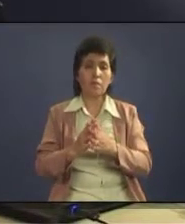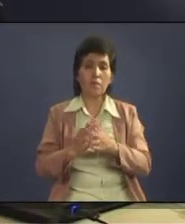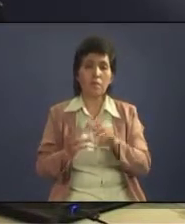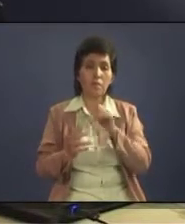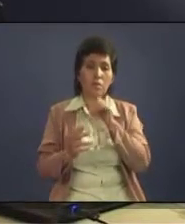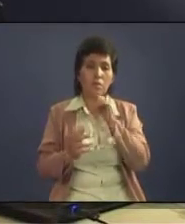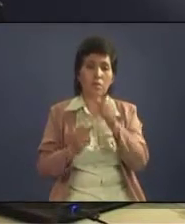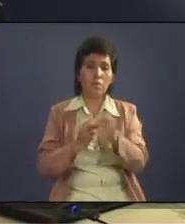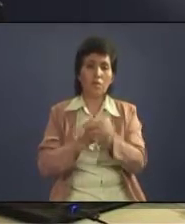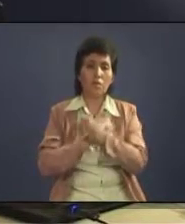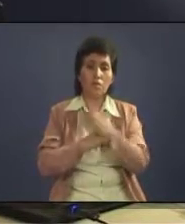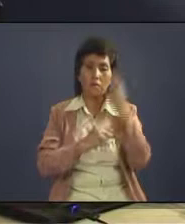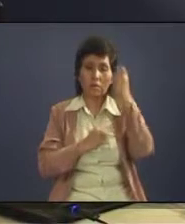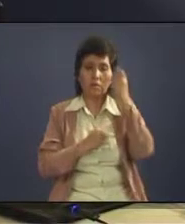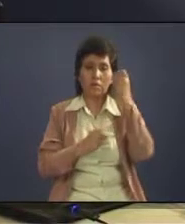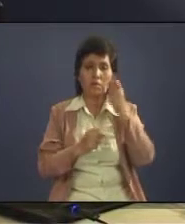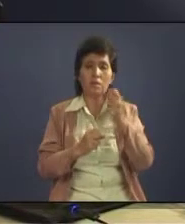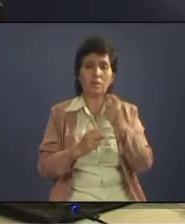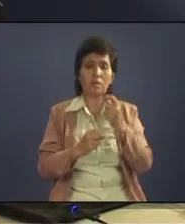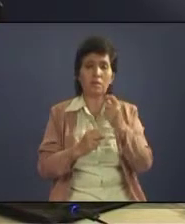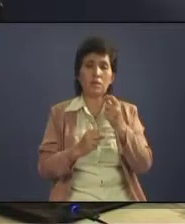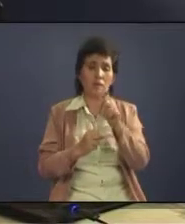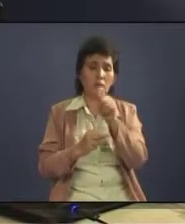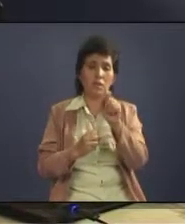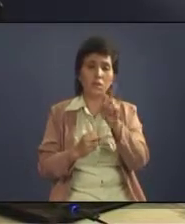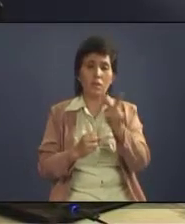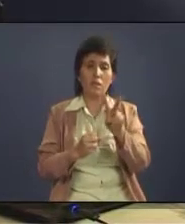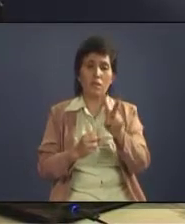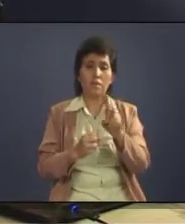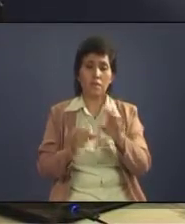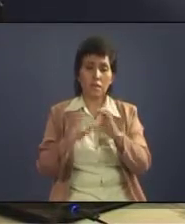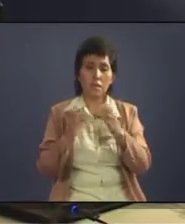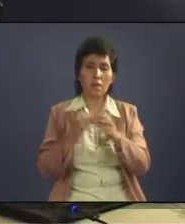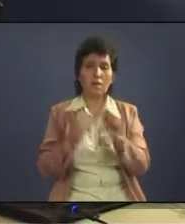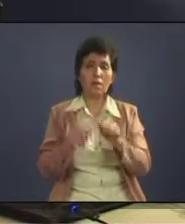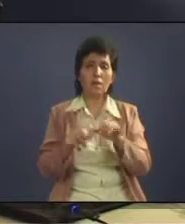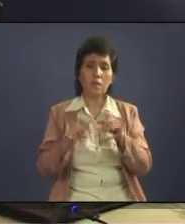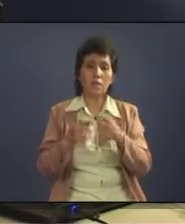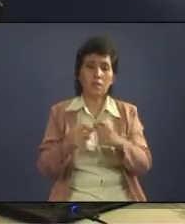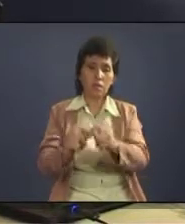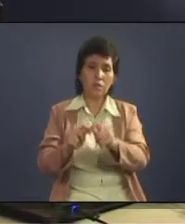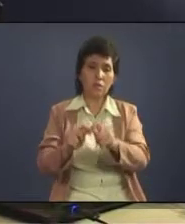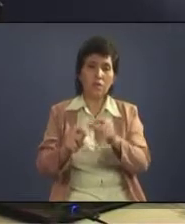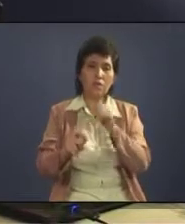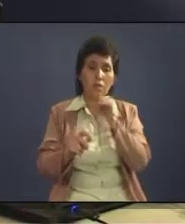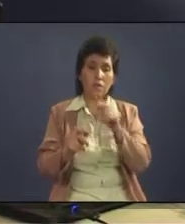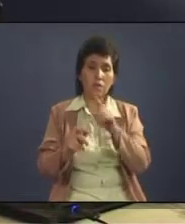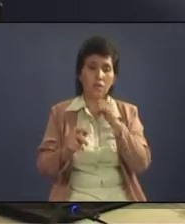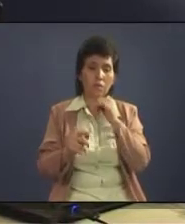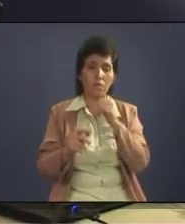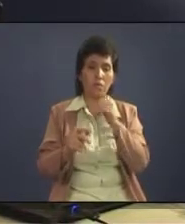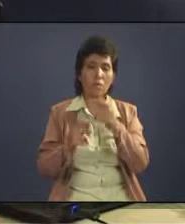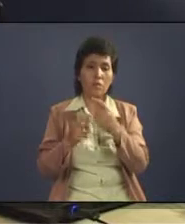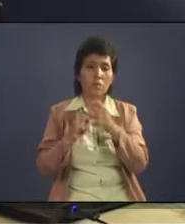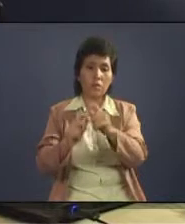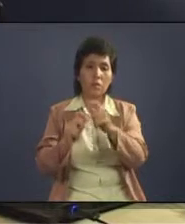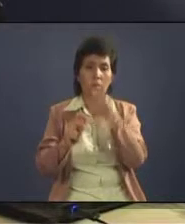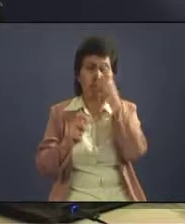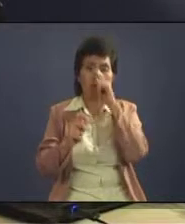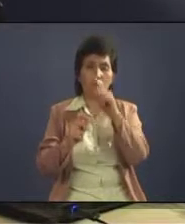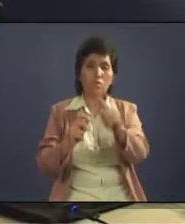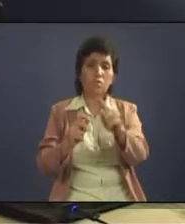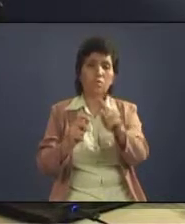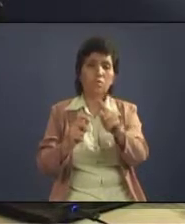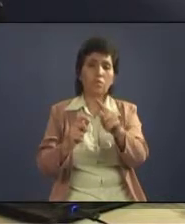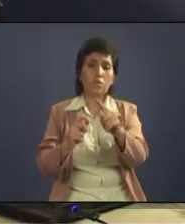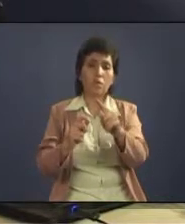if you own a company, try to think in that way. You don't really have to fight with other people. What you can do, you can cooperate